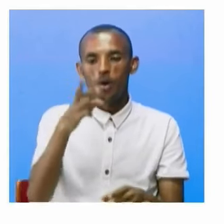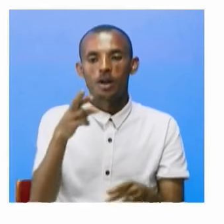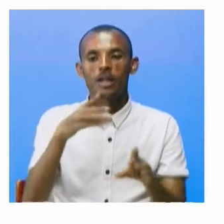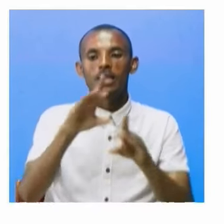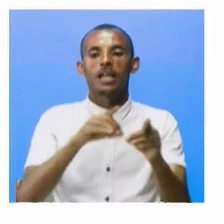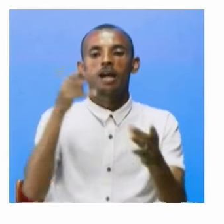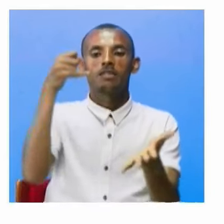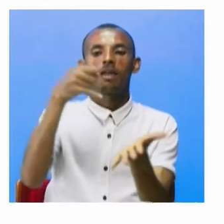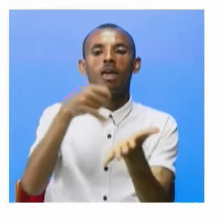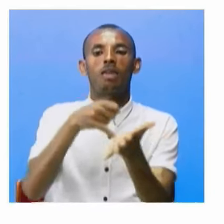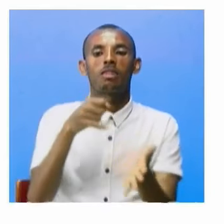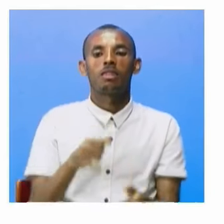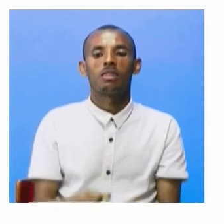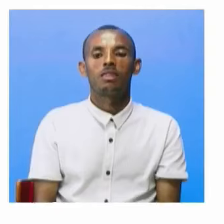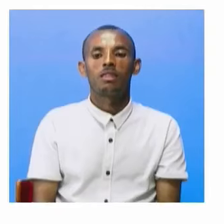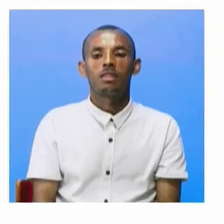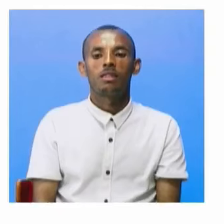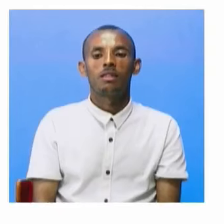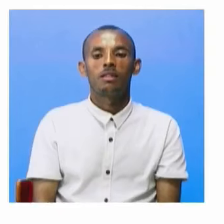does it,